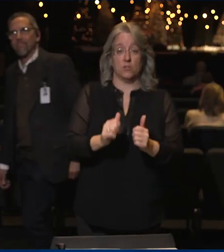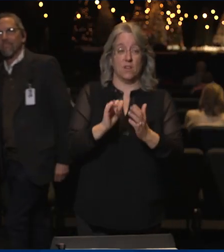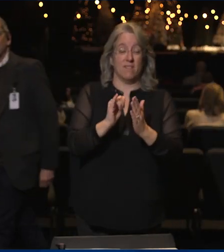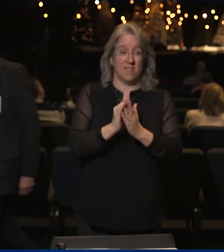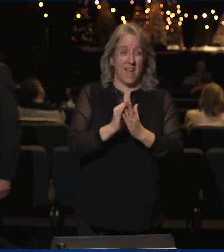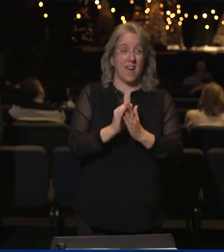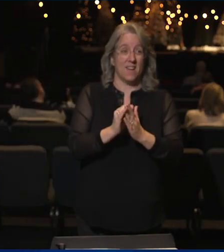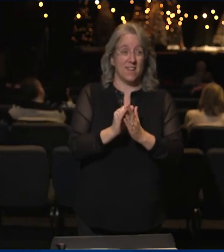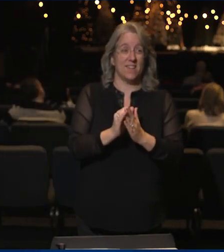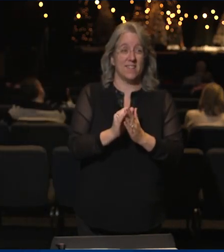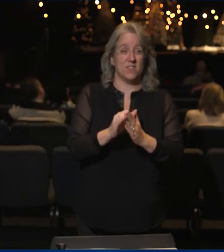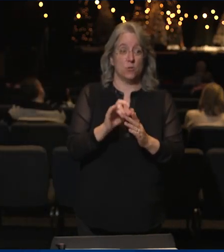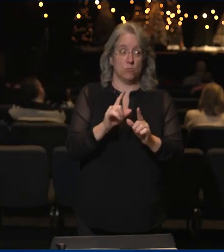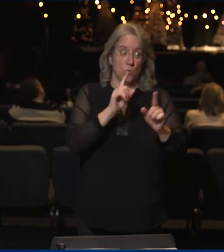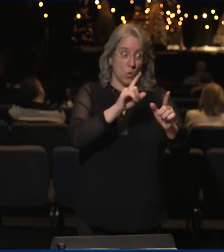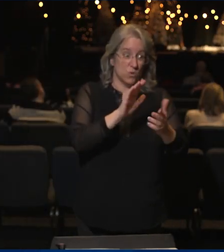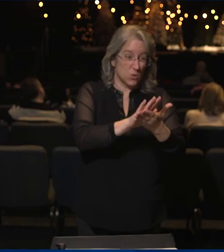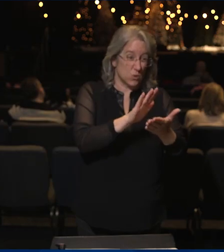school and someone takes a swing.